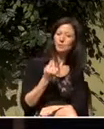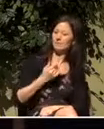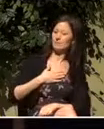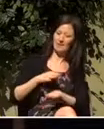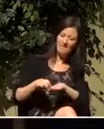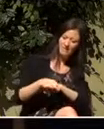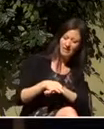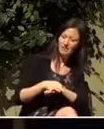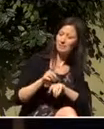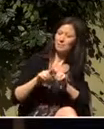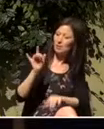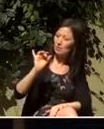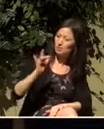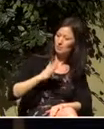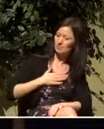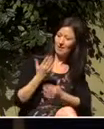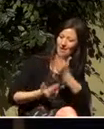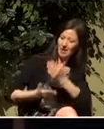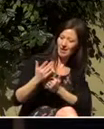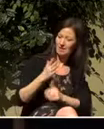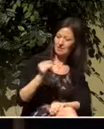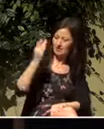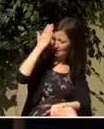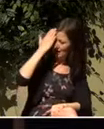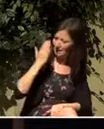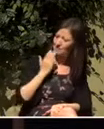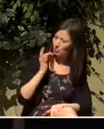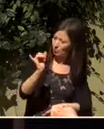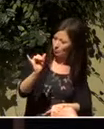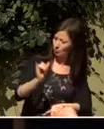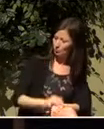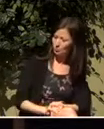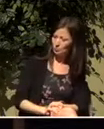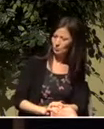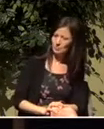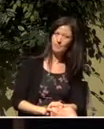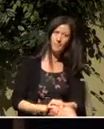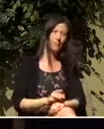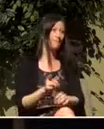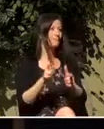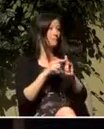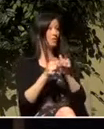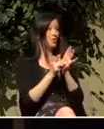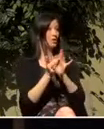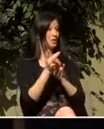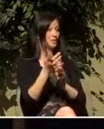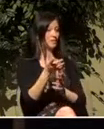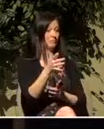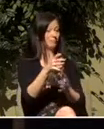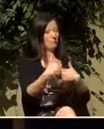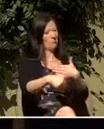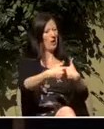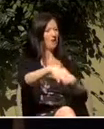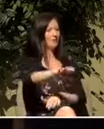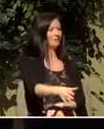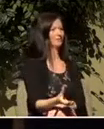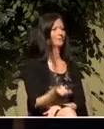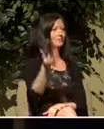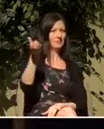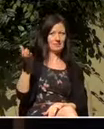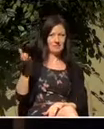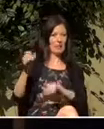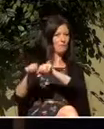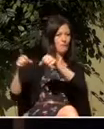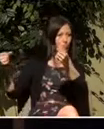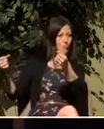my hands and my head as well." And he took bread and gave thanks and broke it and said to them, saying,